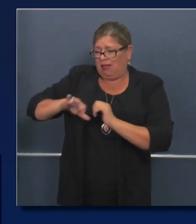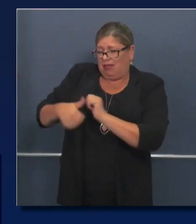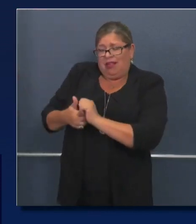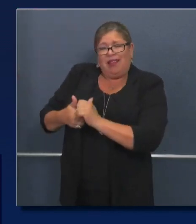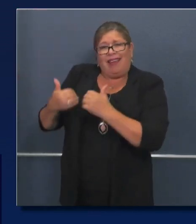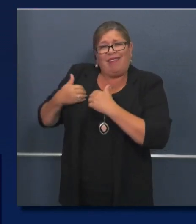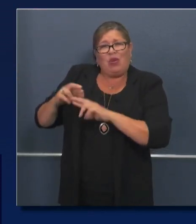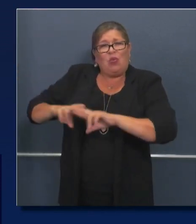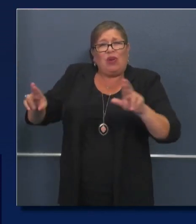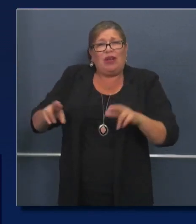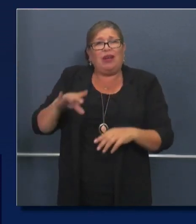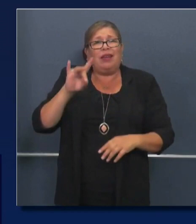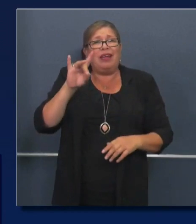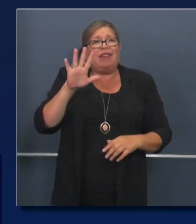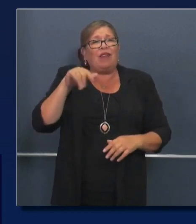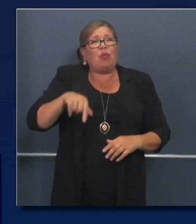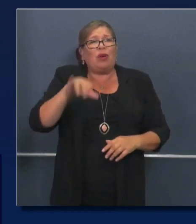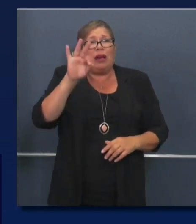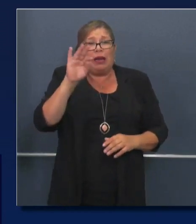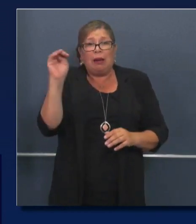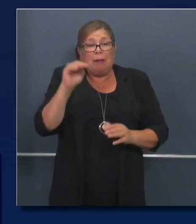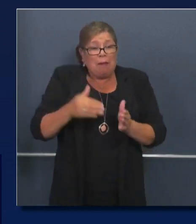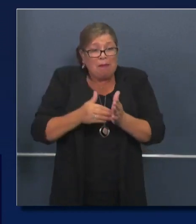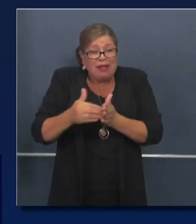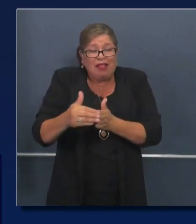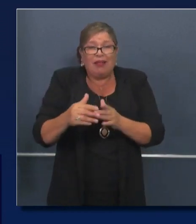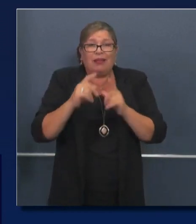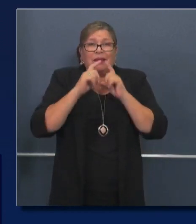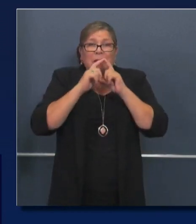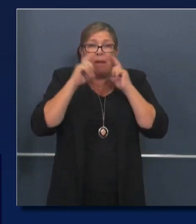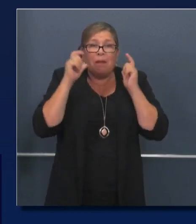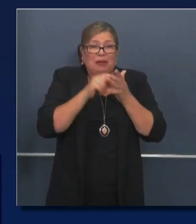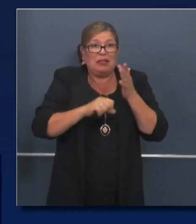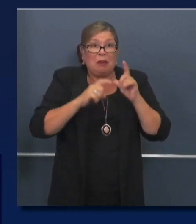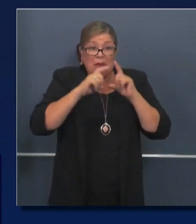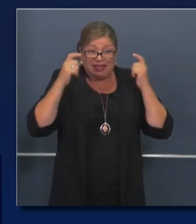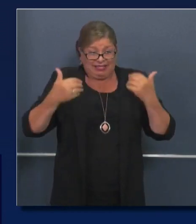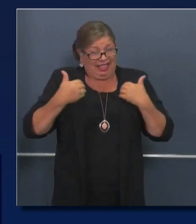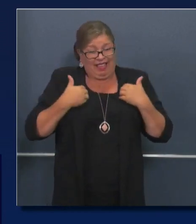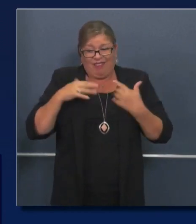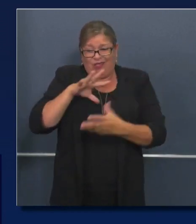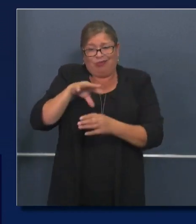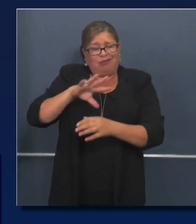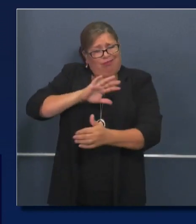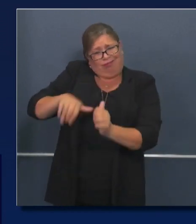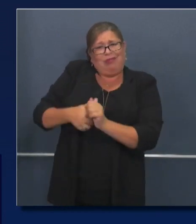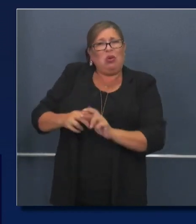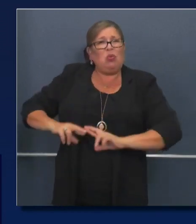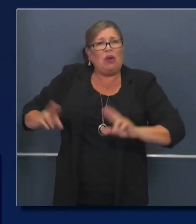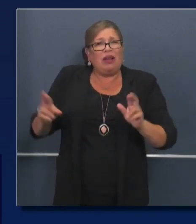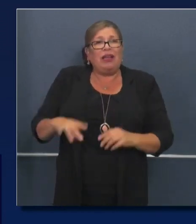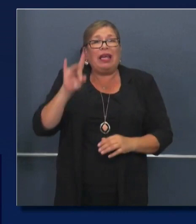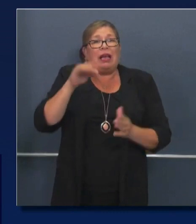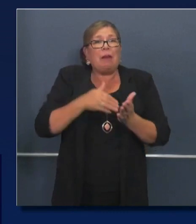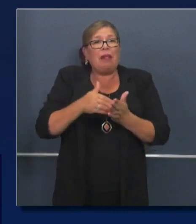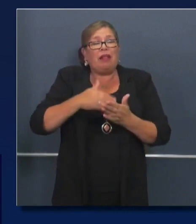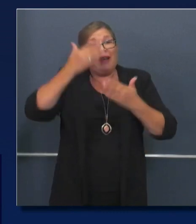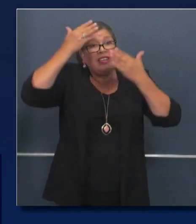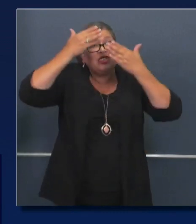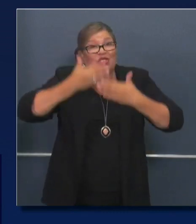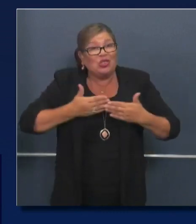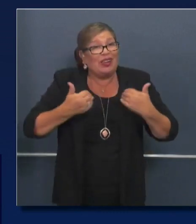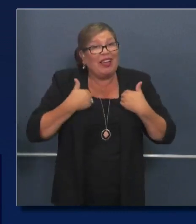past. 85.9 million procedure masks that are currently part of our state inventory, 8 million face shields, 5.6